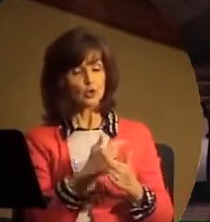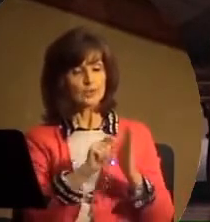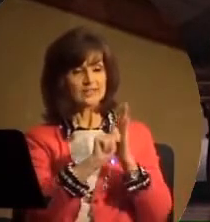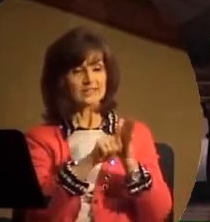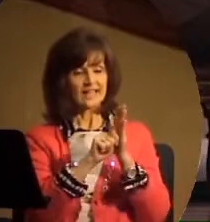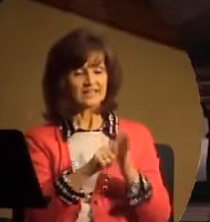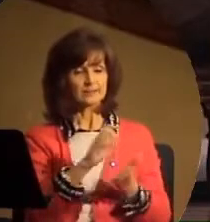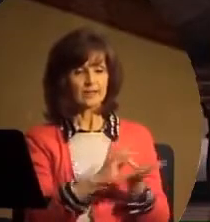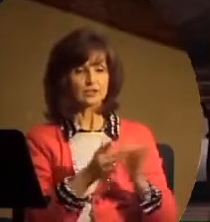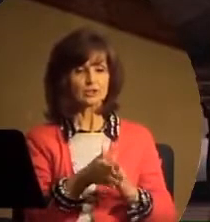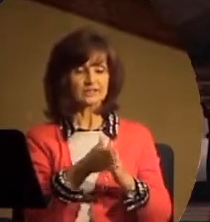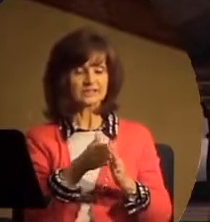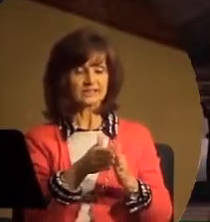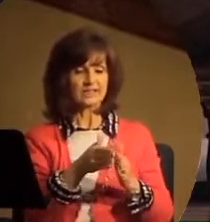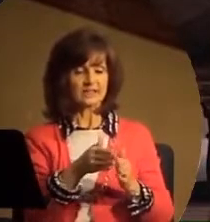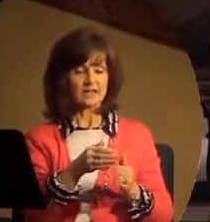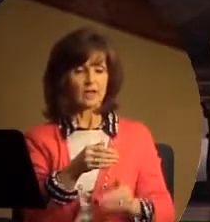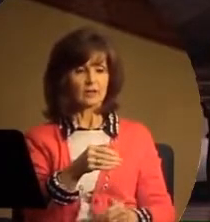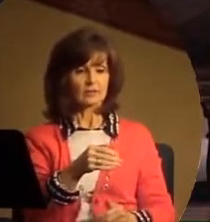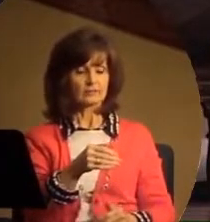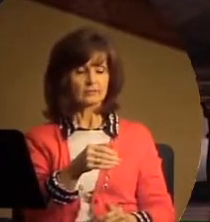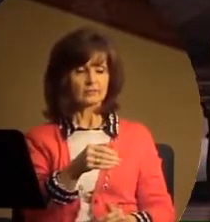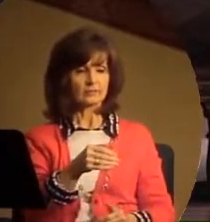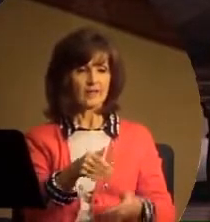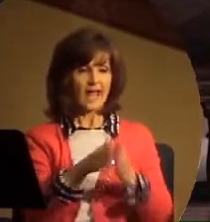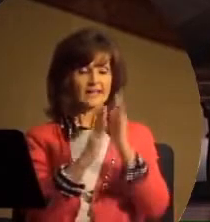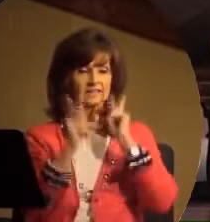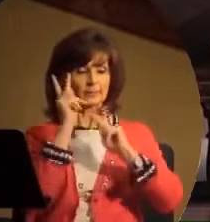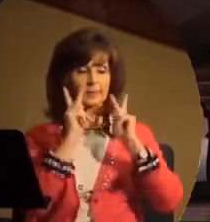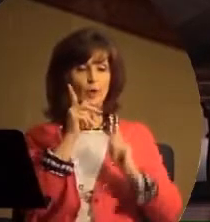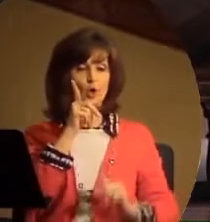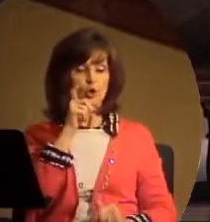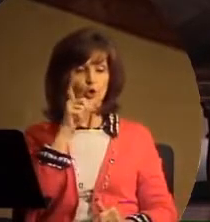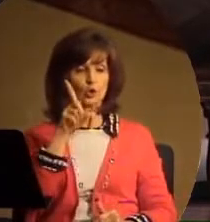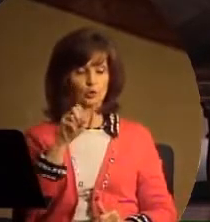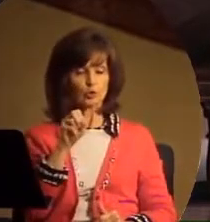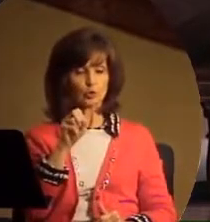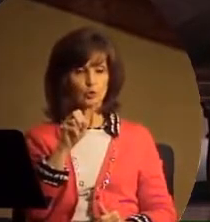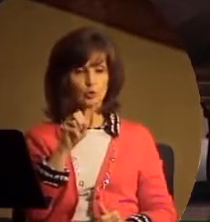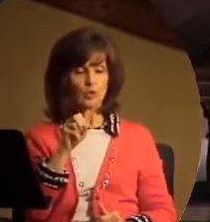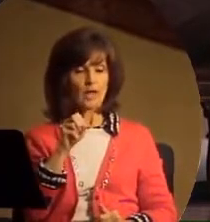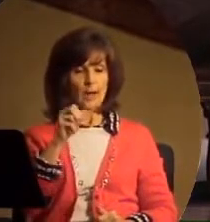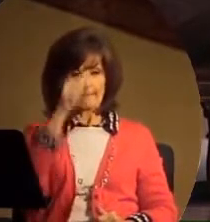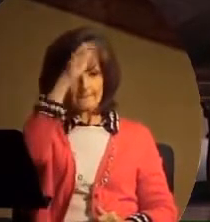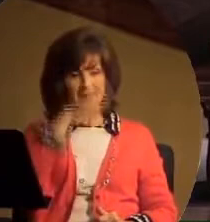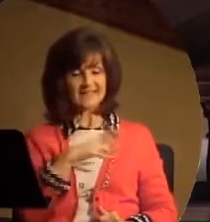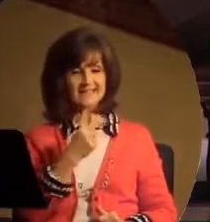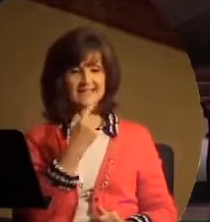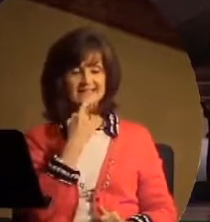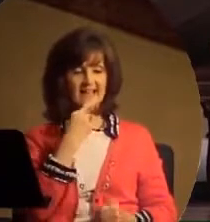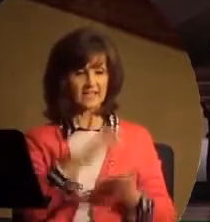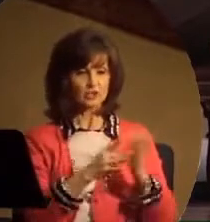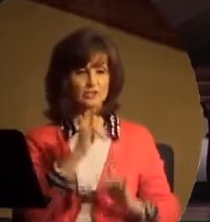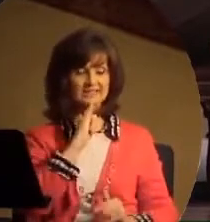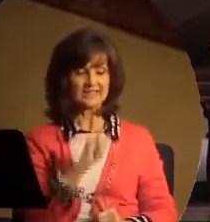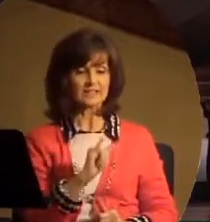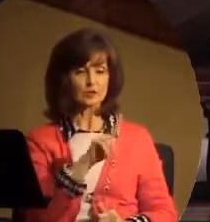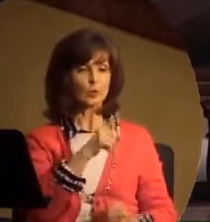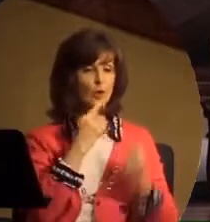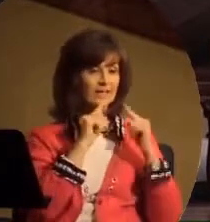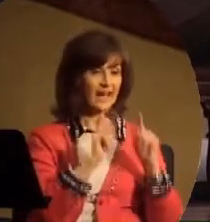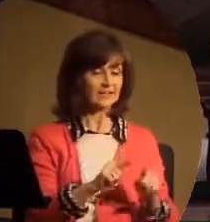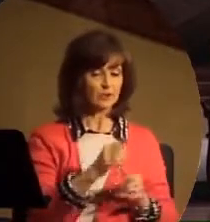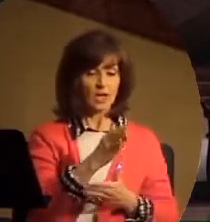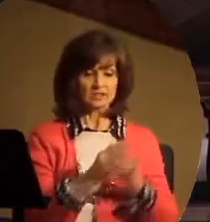Jesus asked his disciples, he said, "Whom do men say that I am?" And one of the answers that he got from his disciples, he